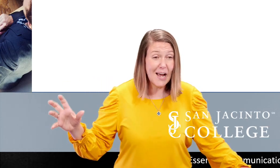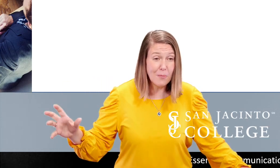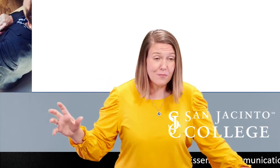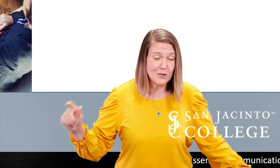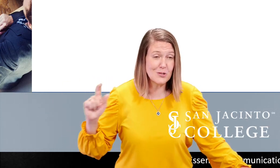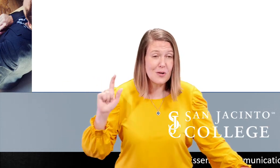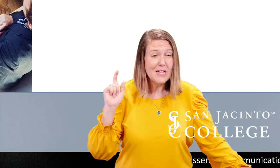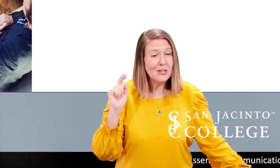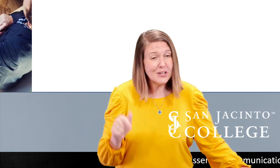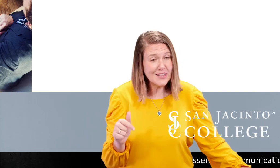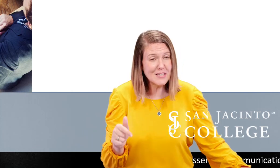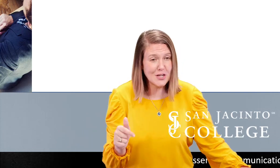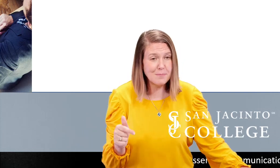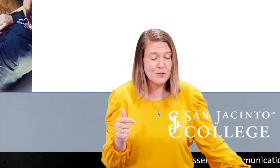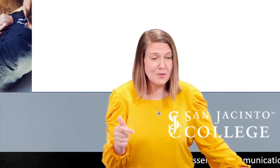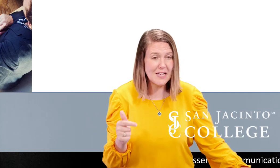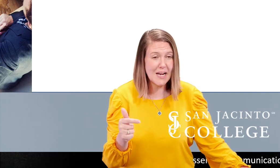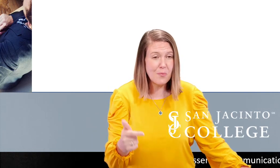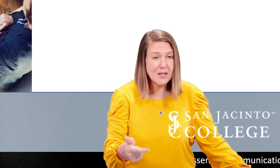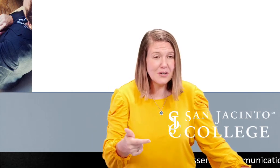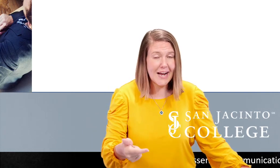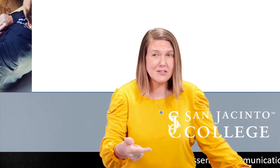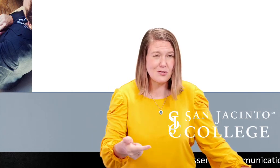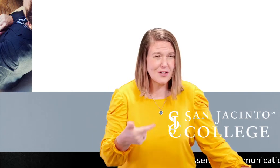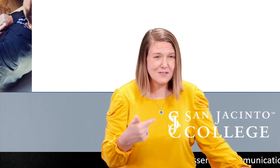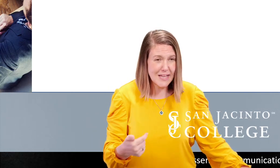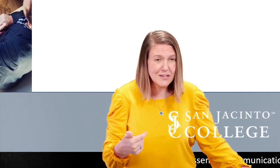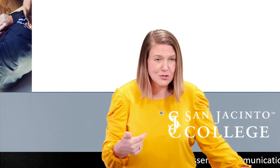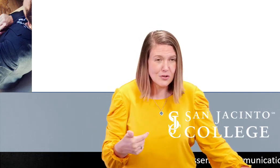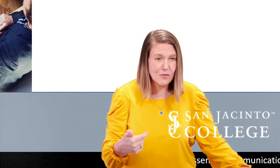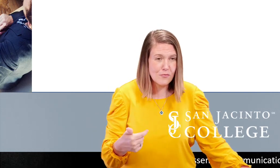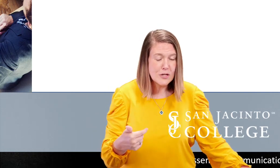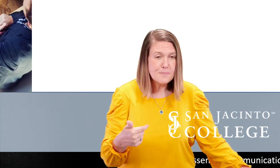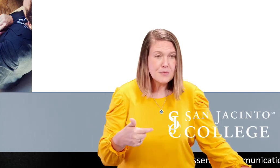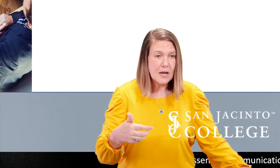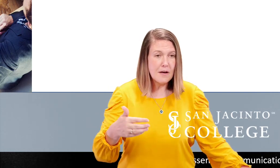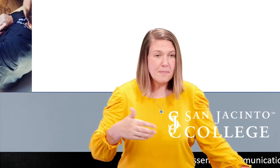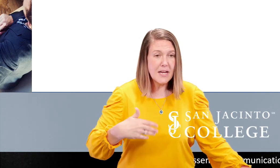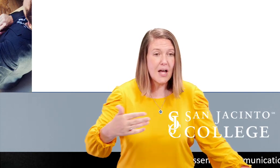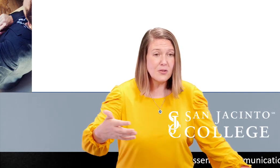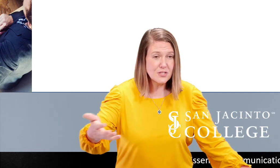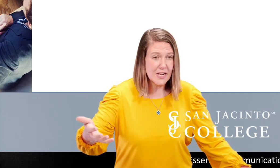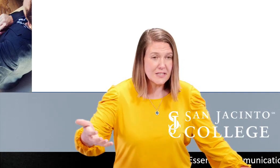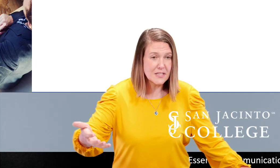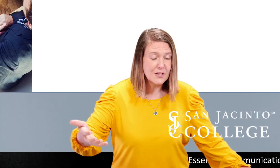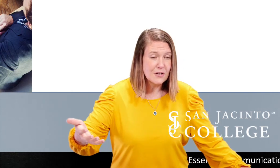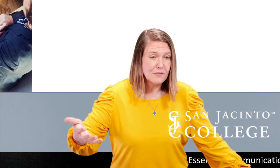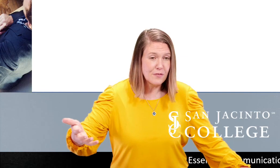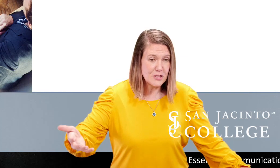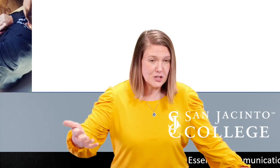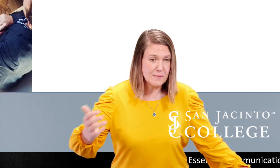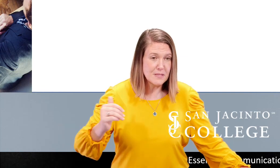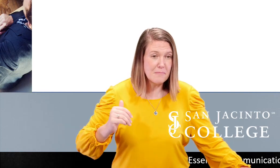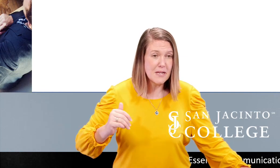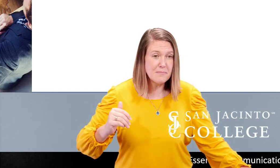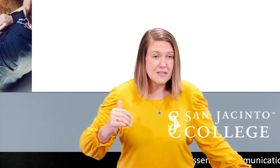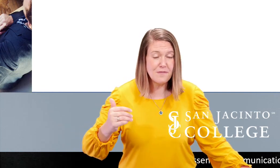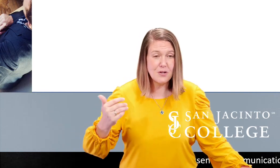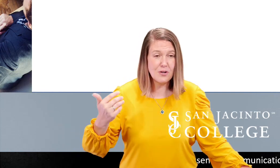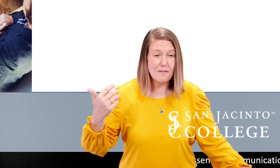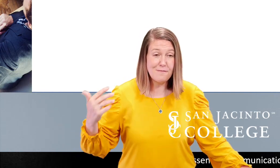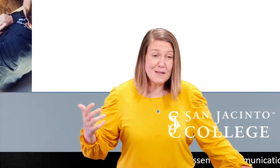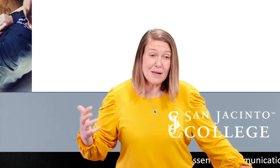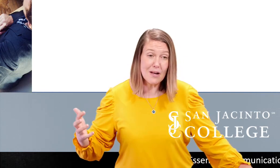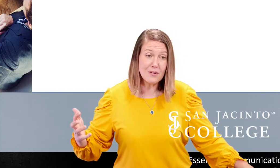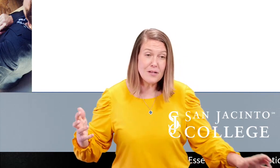really helpful. So look at this chapter and read. And I want you to ask yourself, is that true of my other sex friendship? Sometimes if